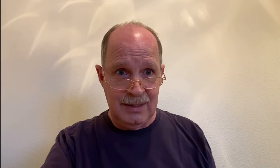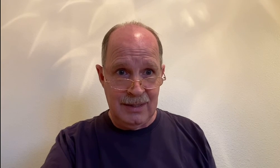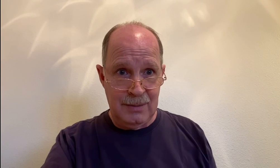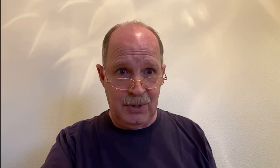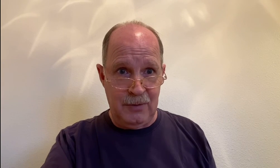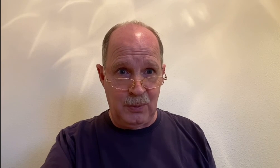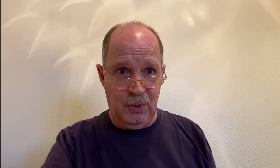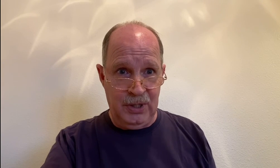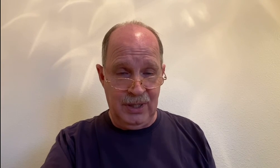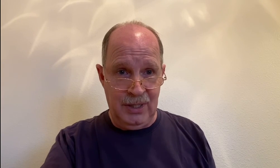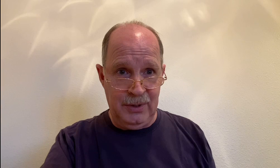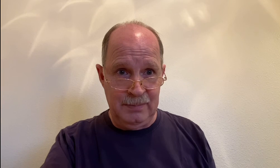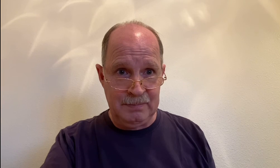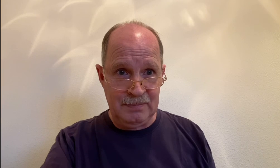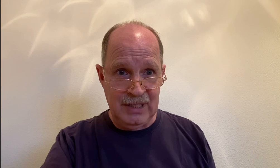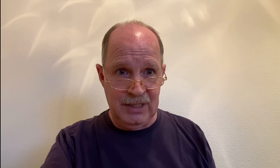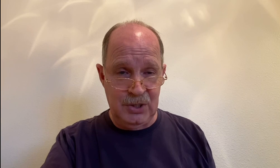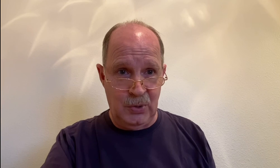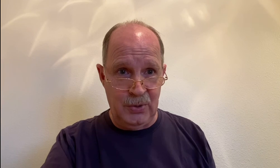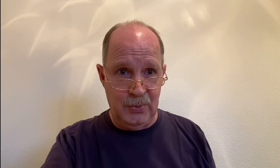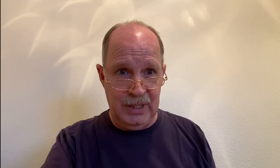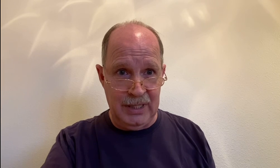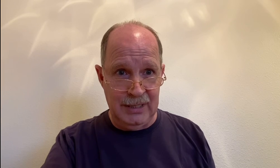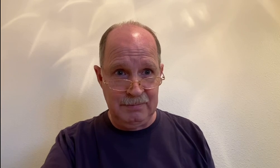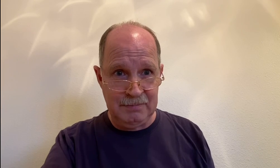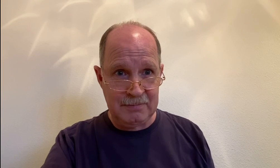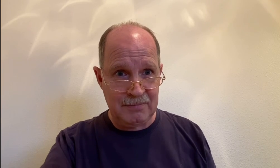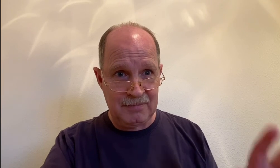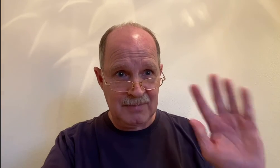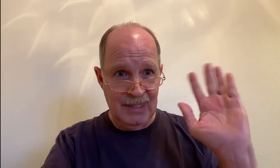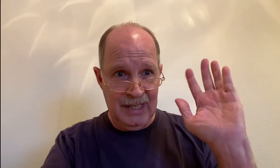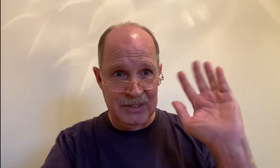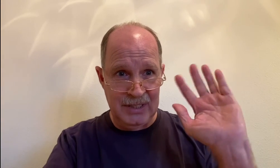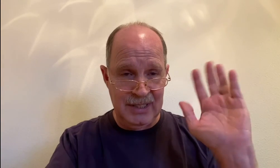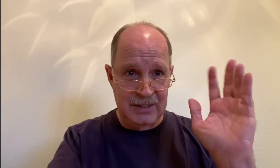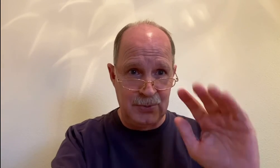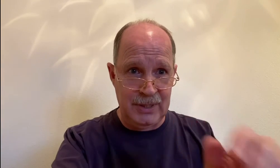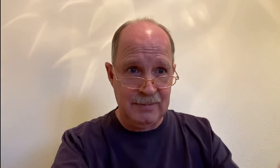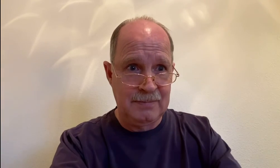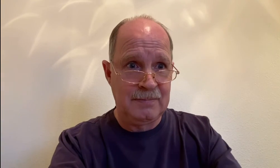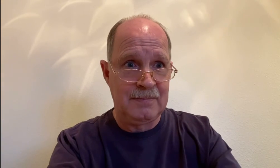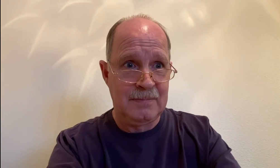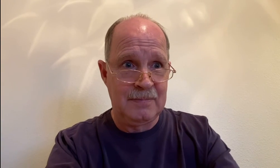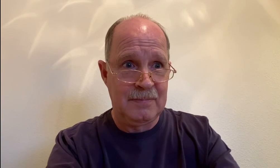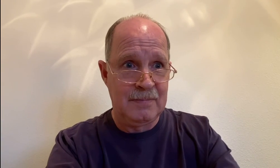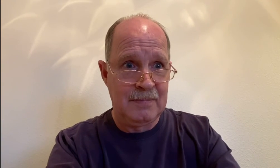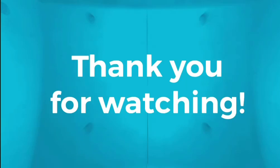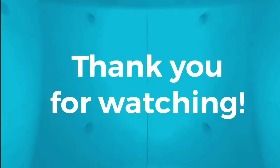Pray for one another. Enjoy the weekend. I'll see you next week.